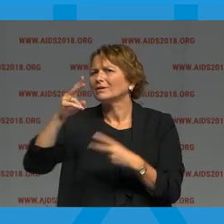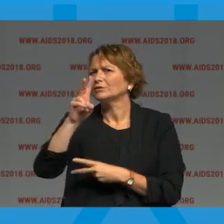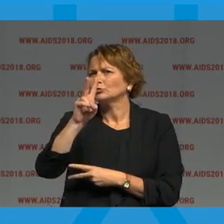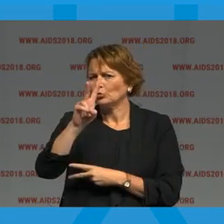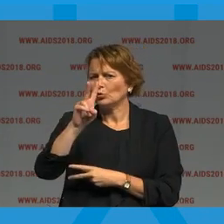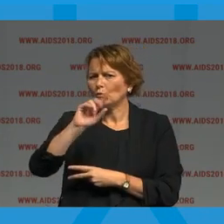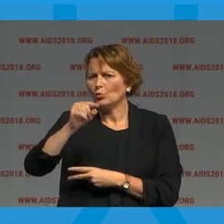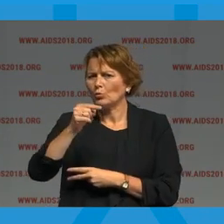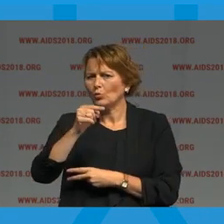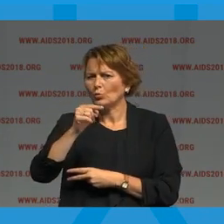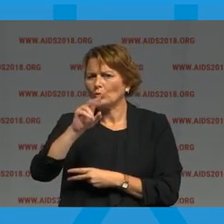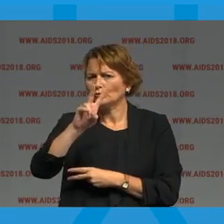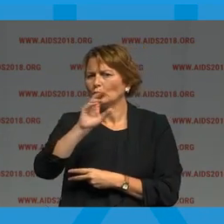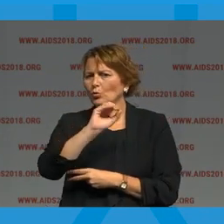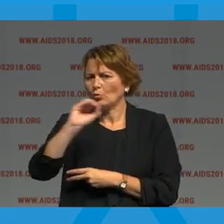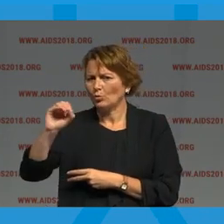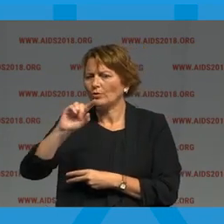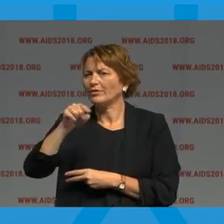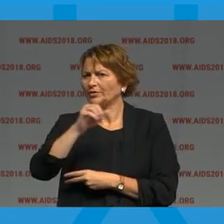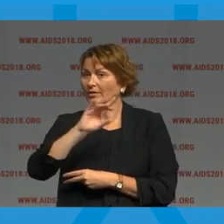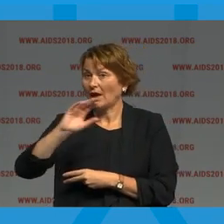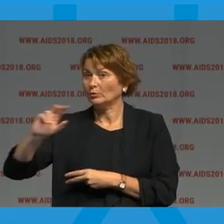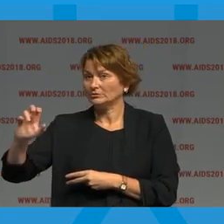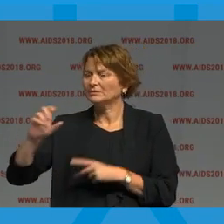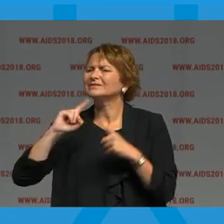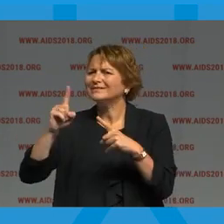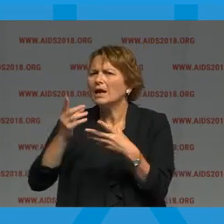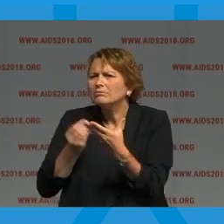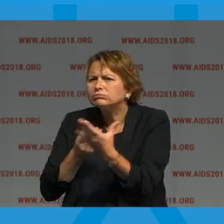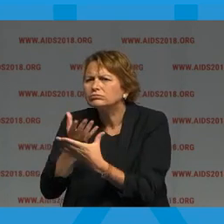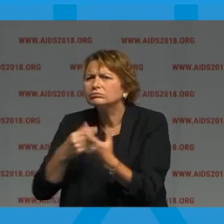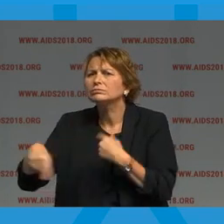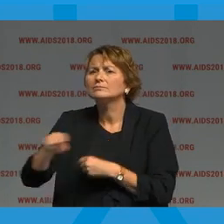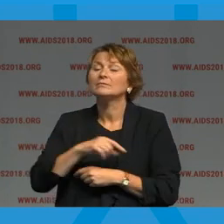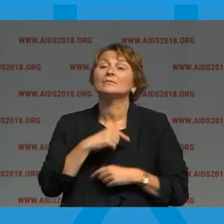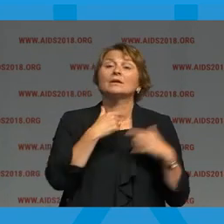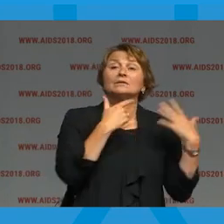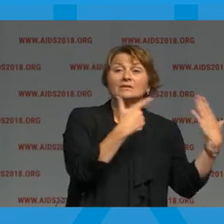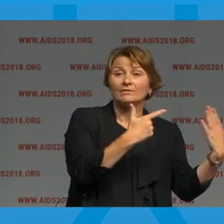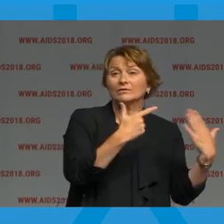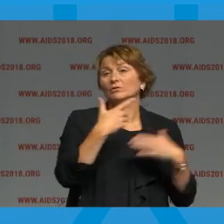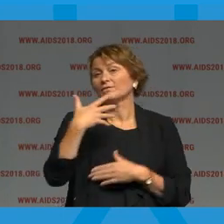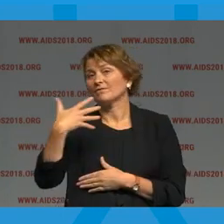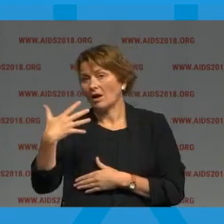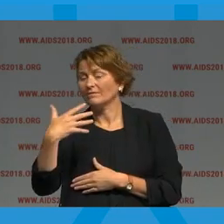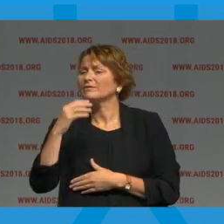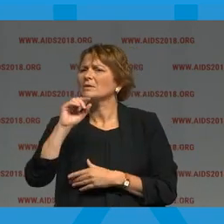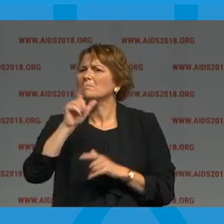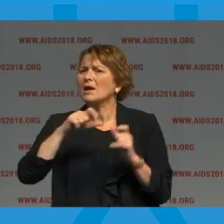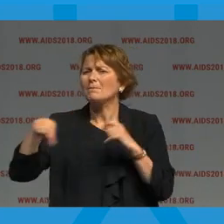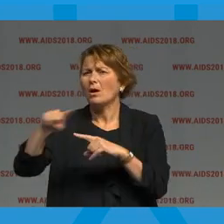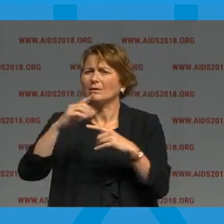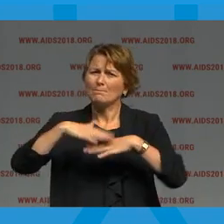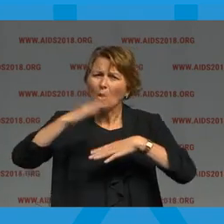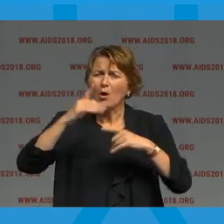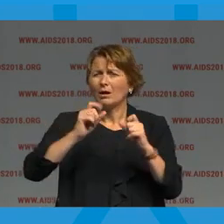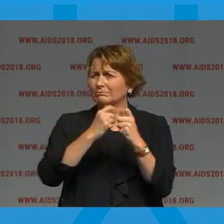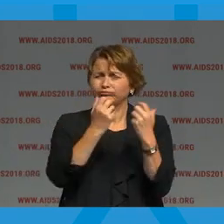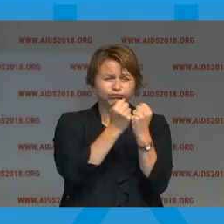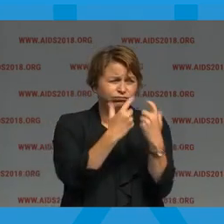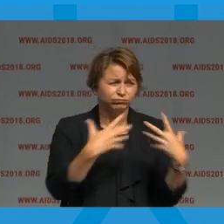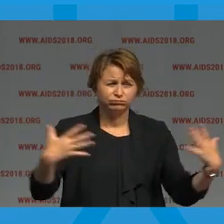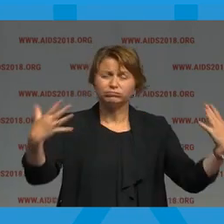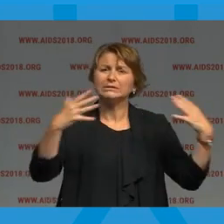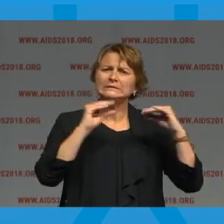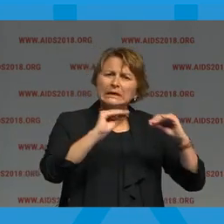been reached with PMTCD messaging. And 735 people have been trained in state-of-the-art training for approaches